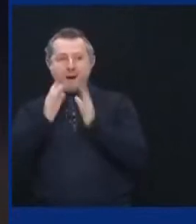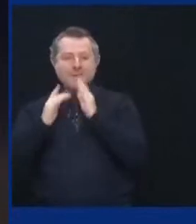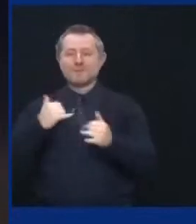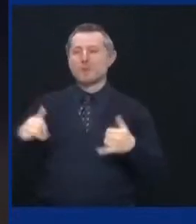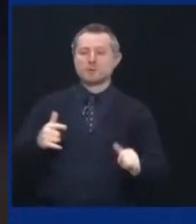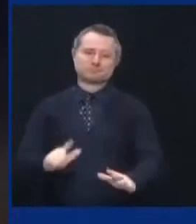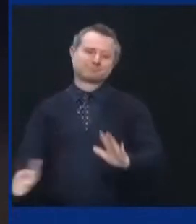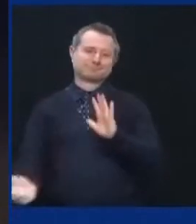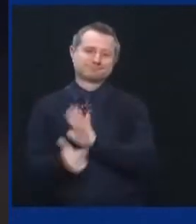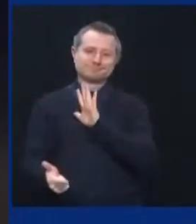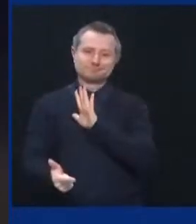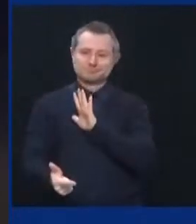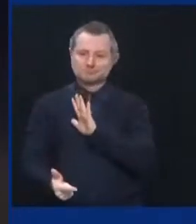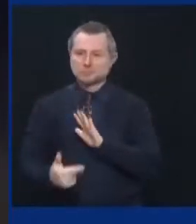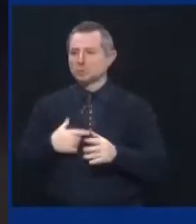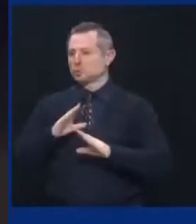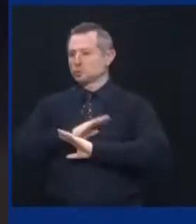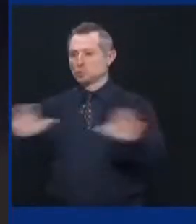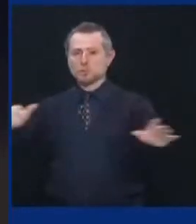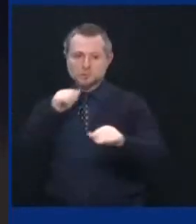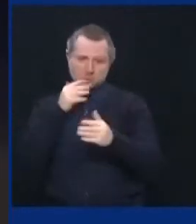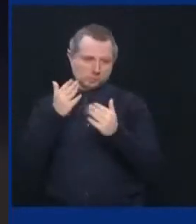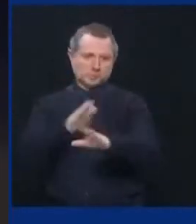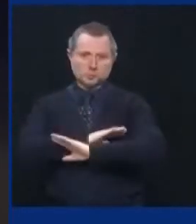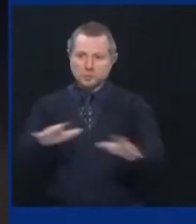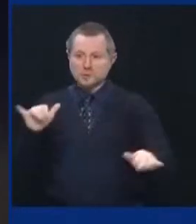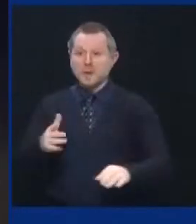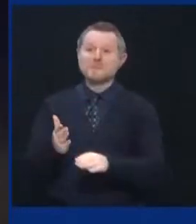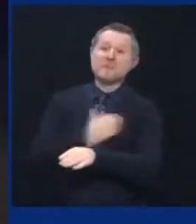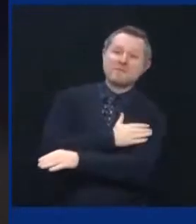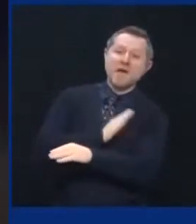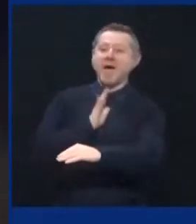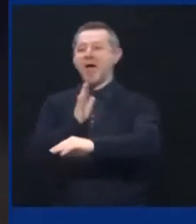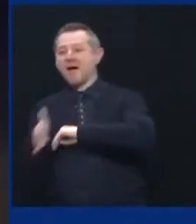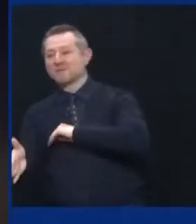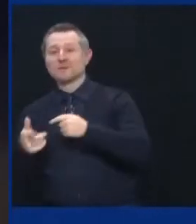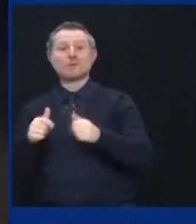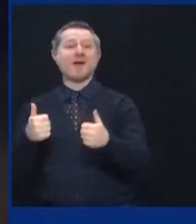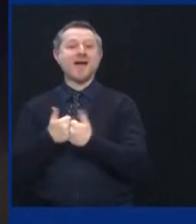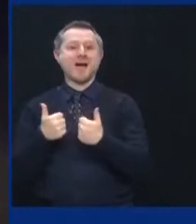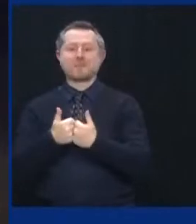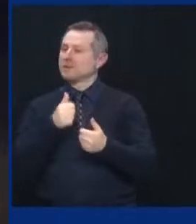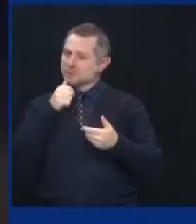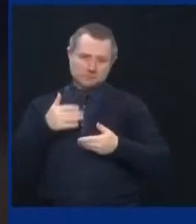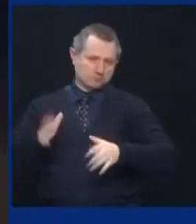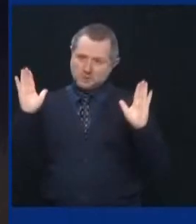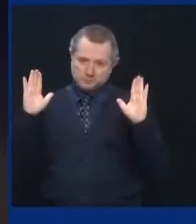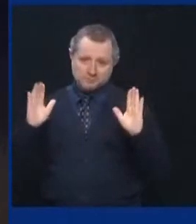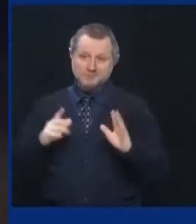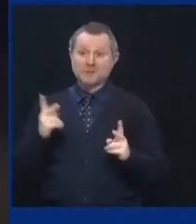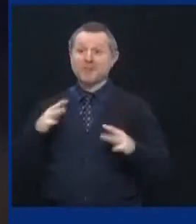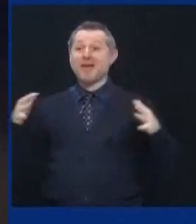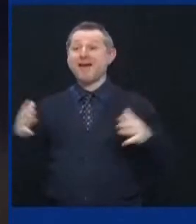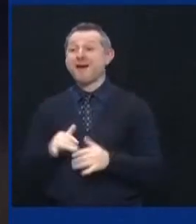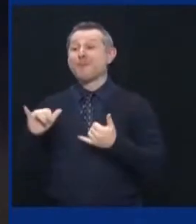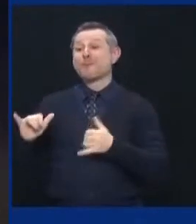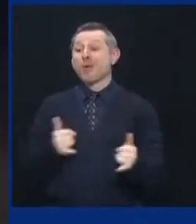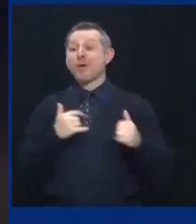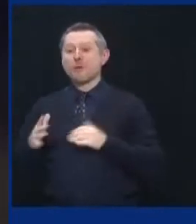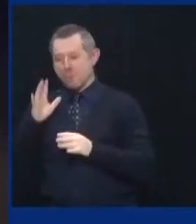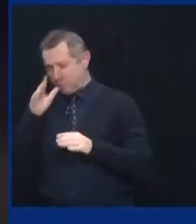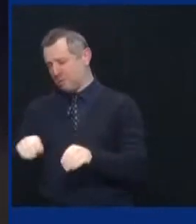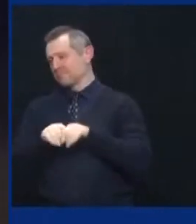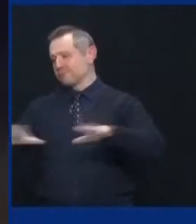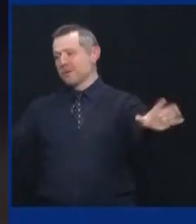and parties beforehand, during, and after the game, as these events are prime for viral spread. The Department of Health will